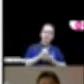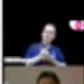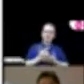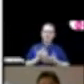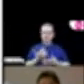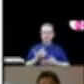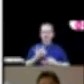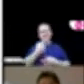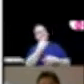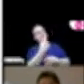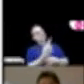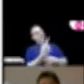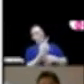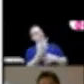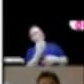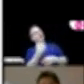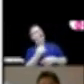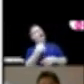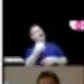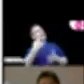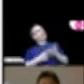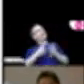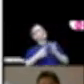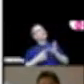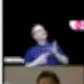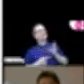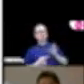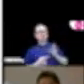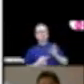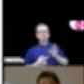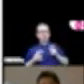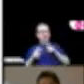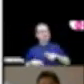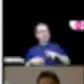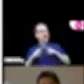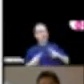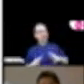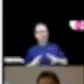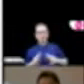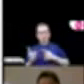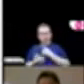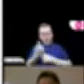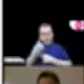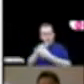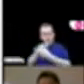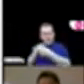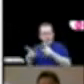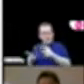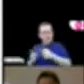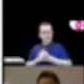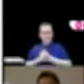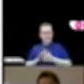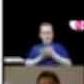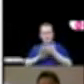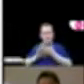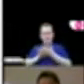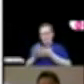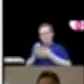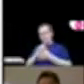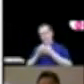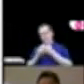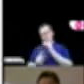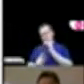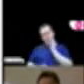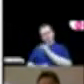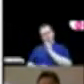any evidence and proof in their houses. So what is going to happen to them? Which means they're going to be detained and deported